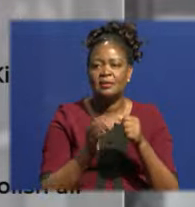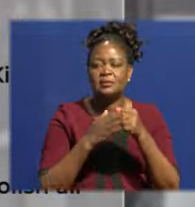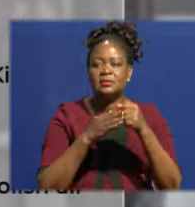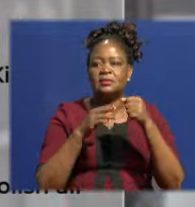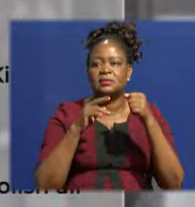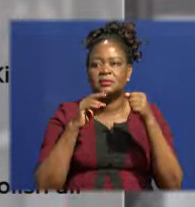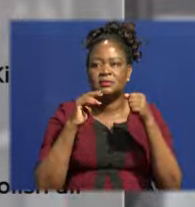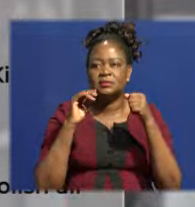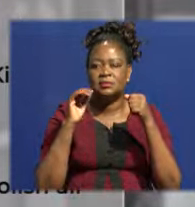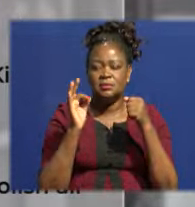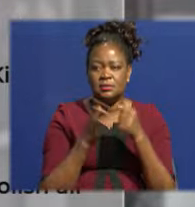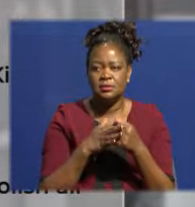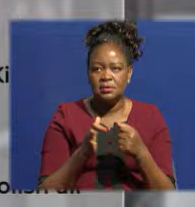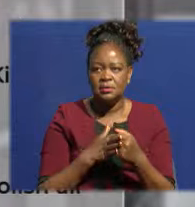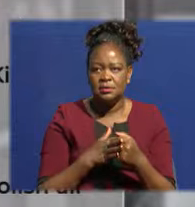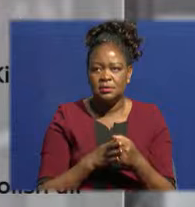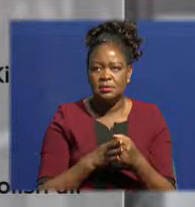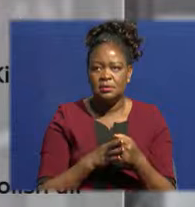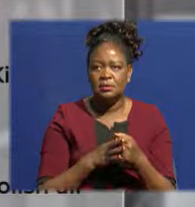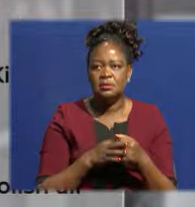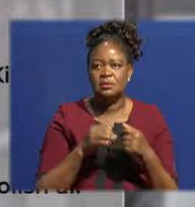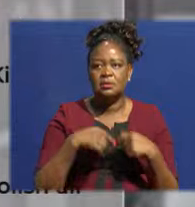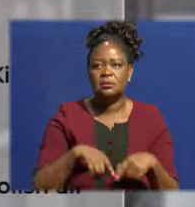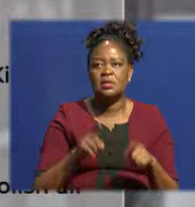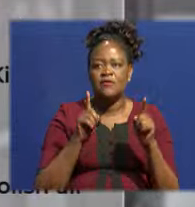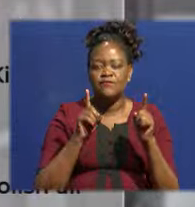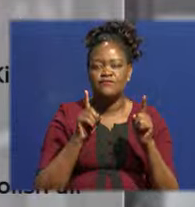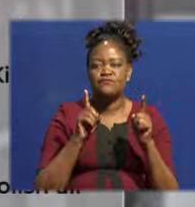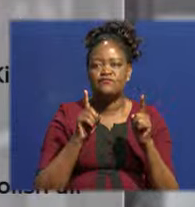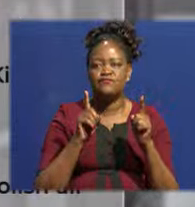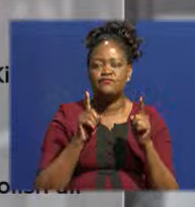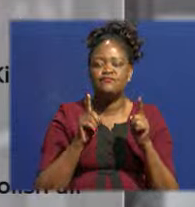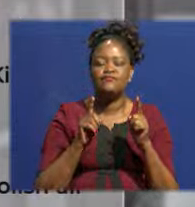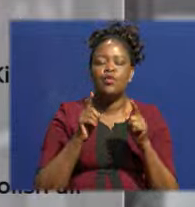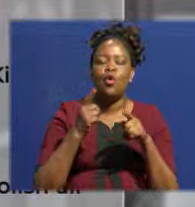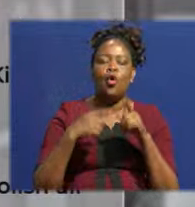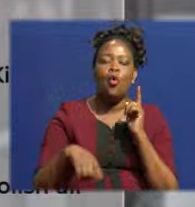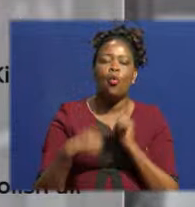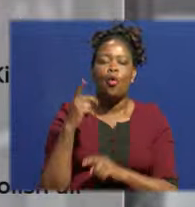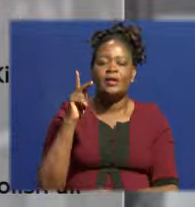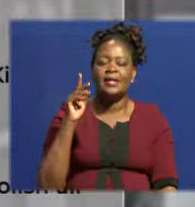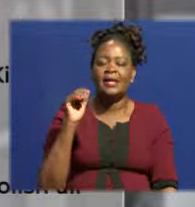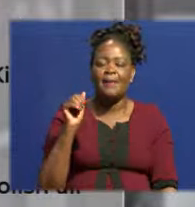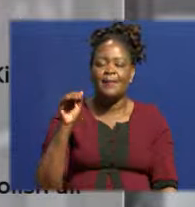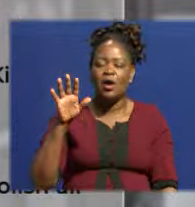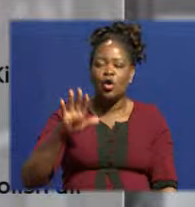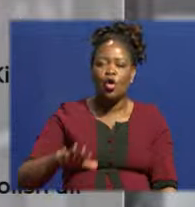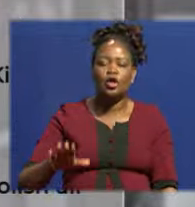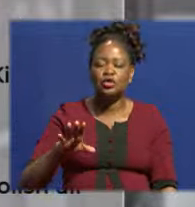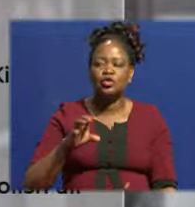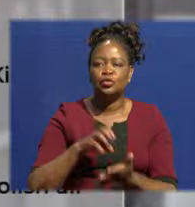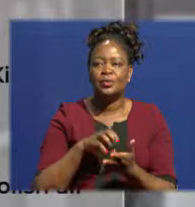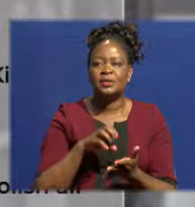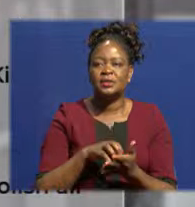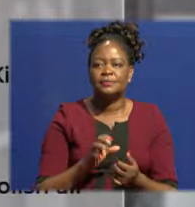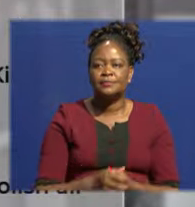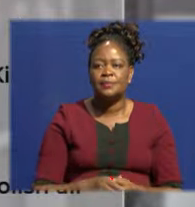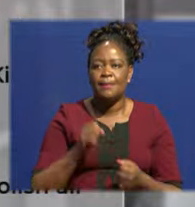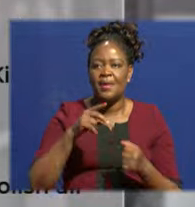1983 and 1988, Karume vied for and won the Kiamba constituency seat. In